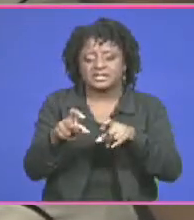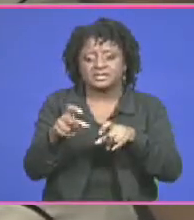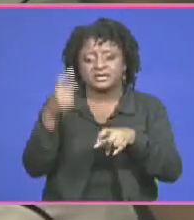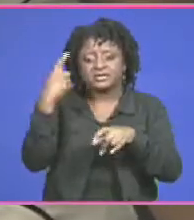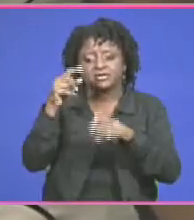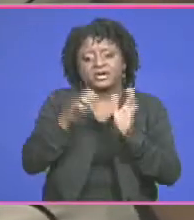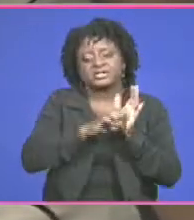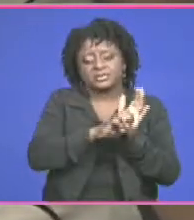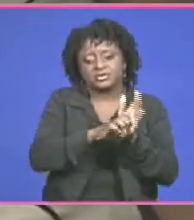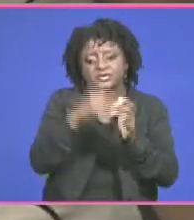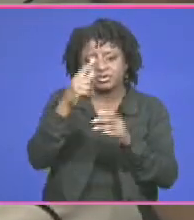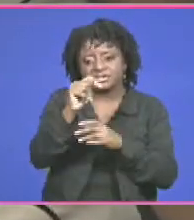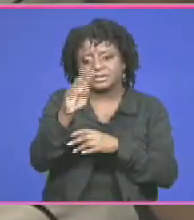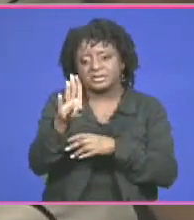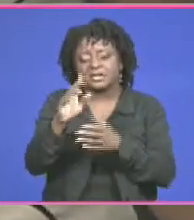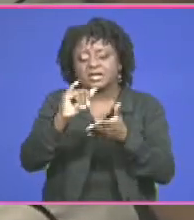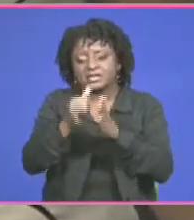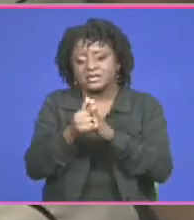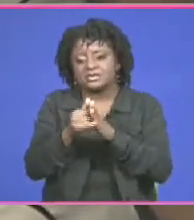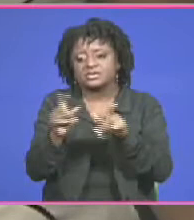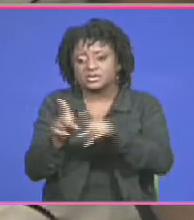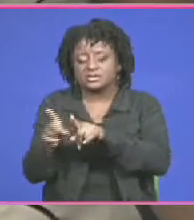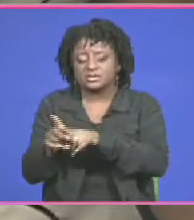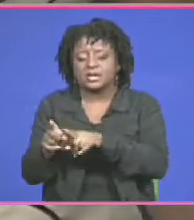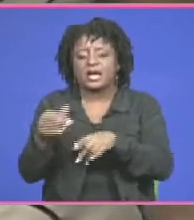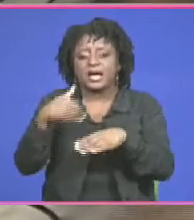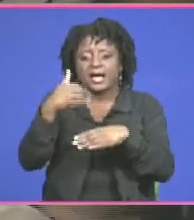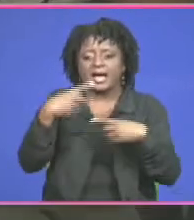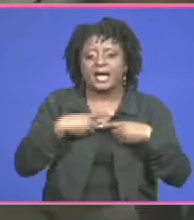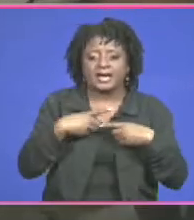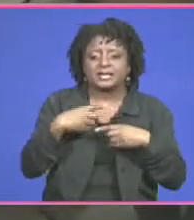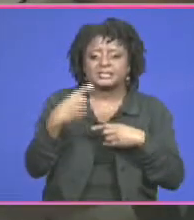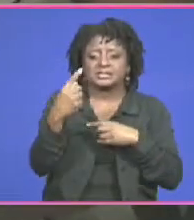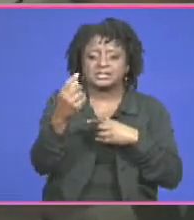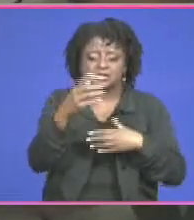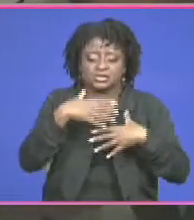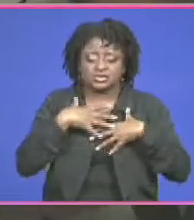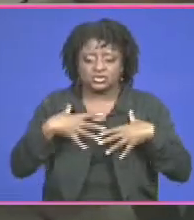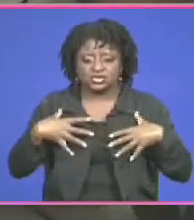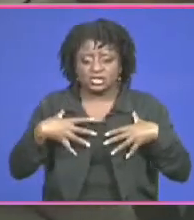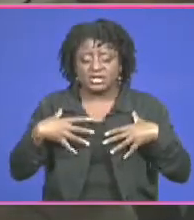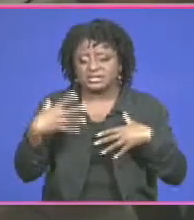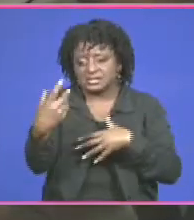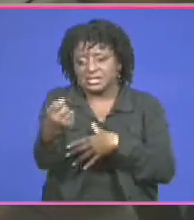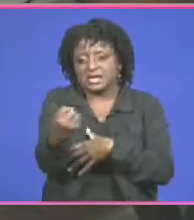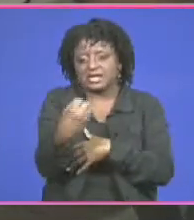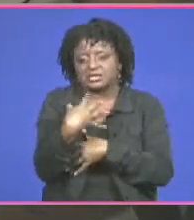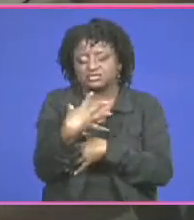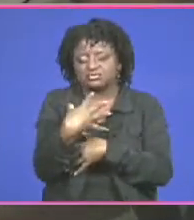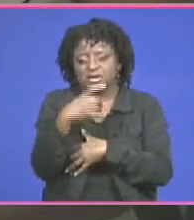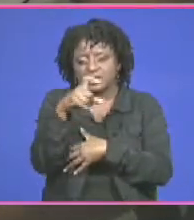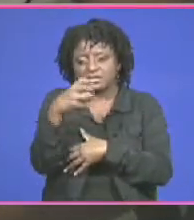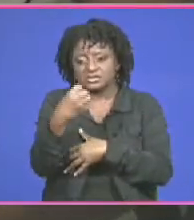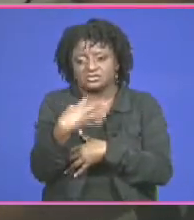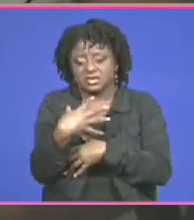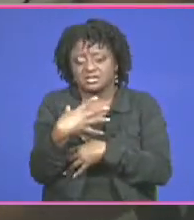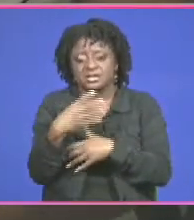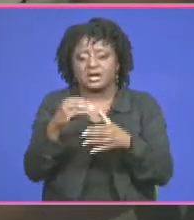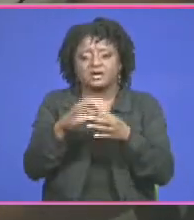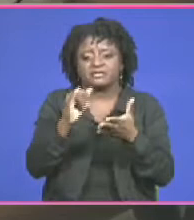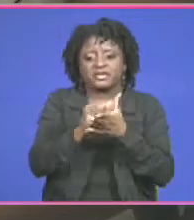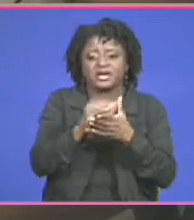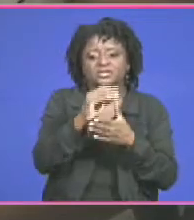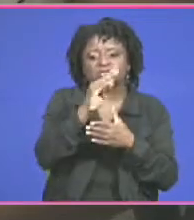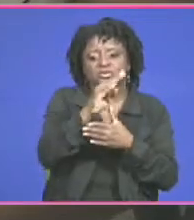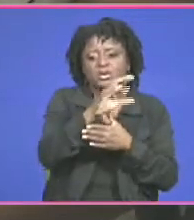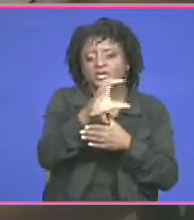chest x-rays as the next step in the screening process. Now, out of that 204, three are some sort of